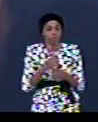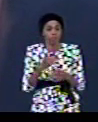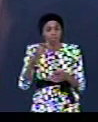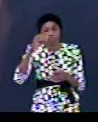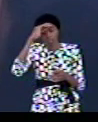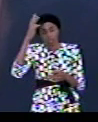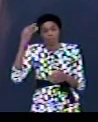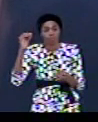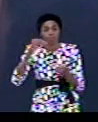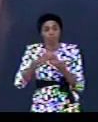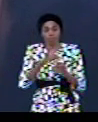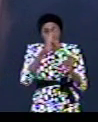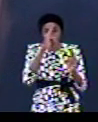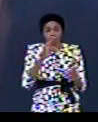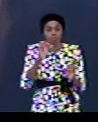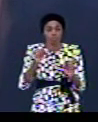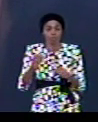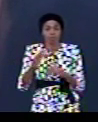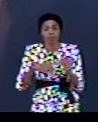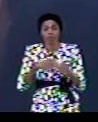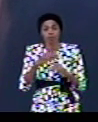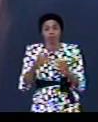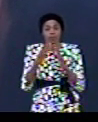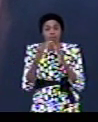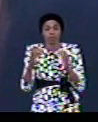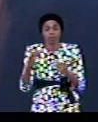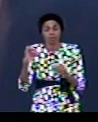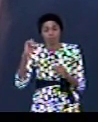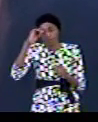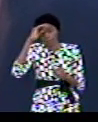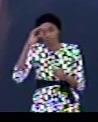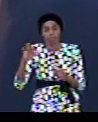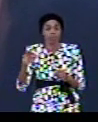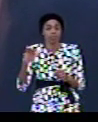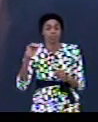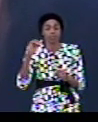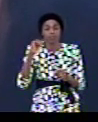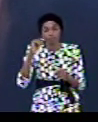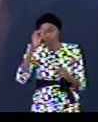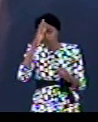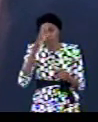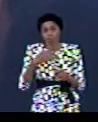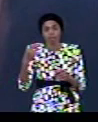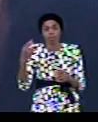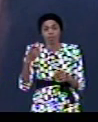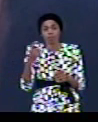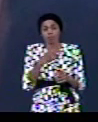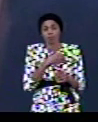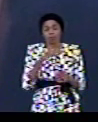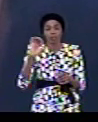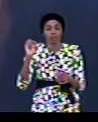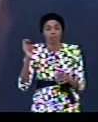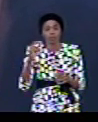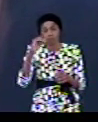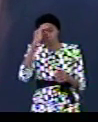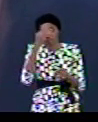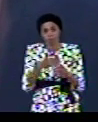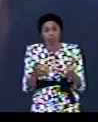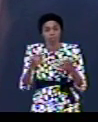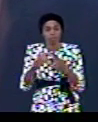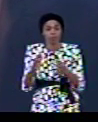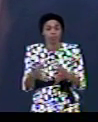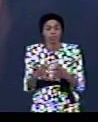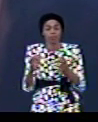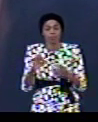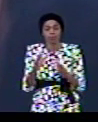was more honorable than all the house of his father. And Hamor and Shechem, his son, came unto the gate of their city,